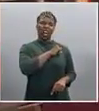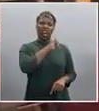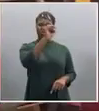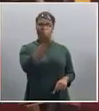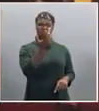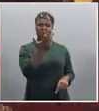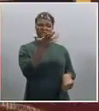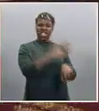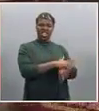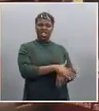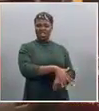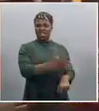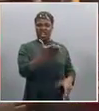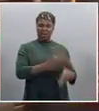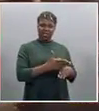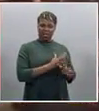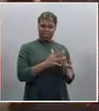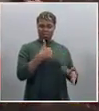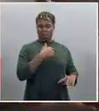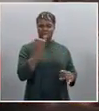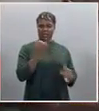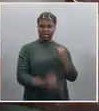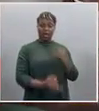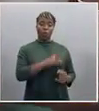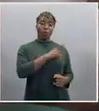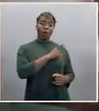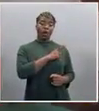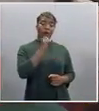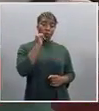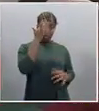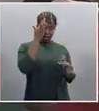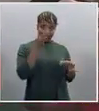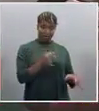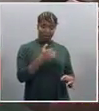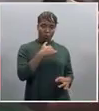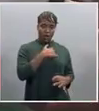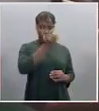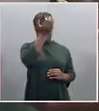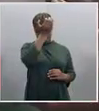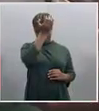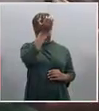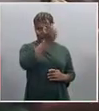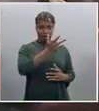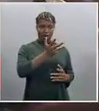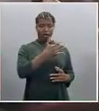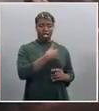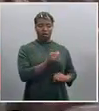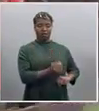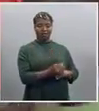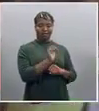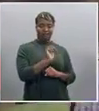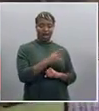that they made the most horrendous mistake when they decided to please Zuma by dismantling the